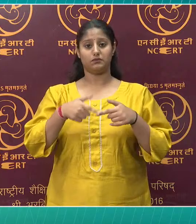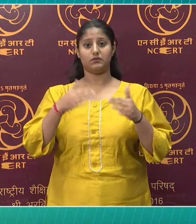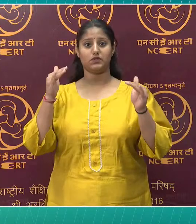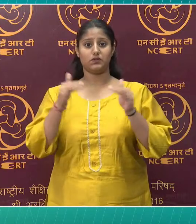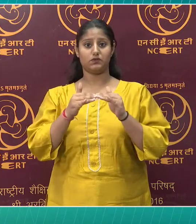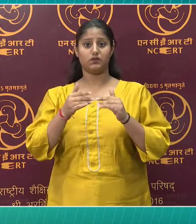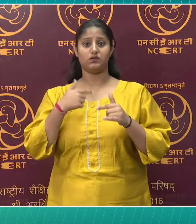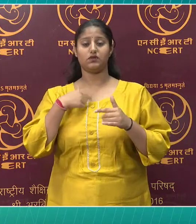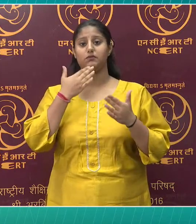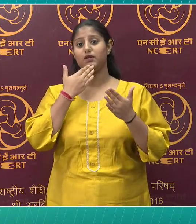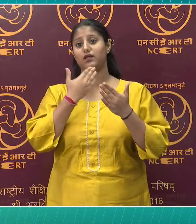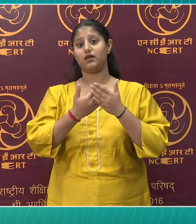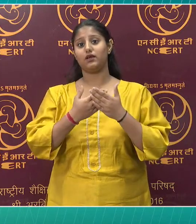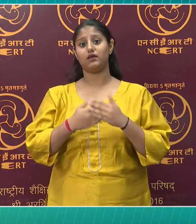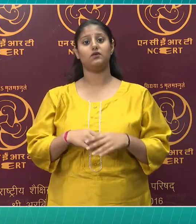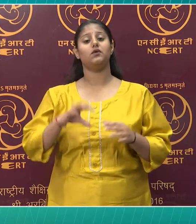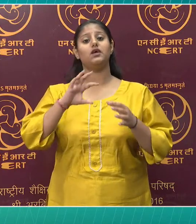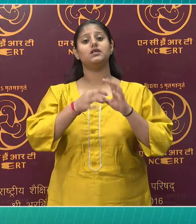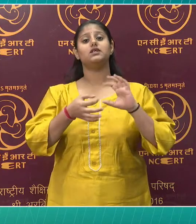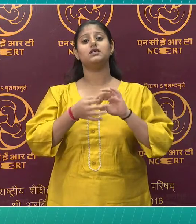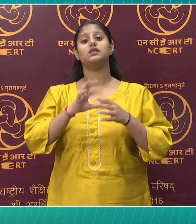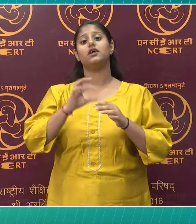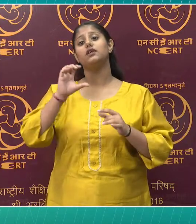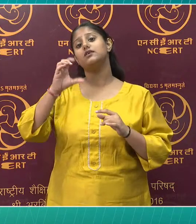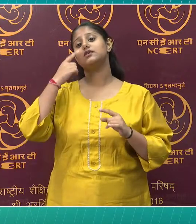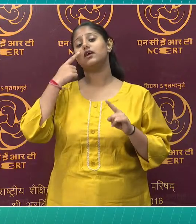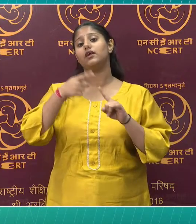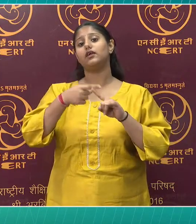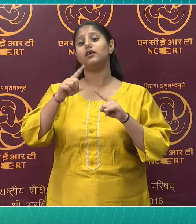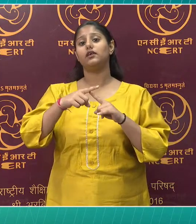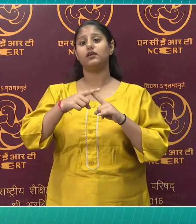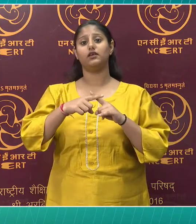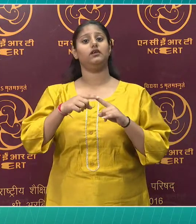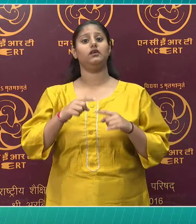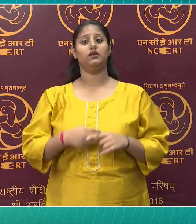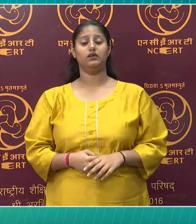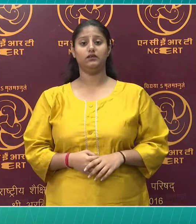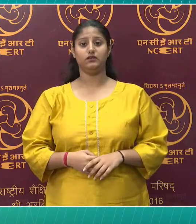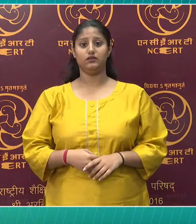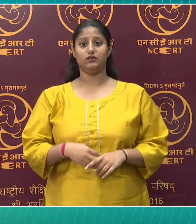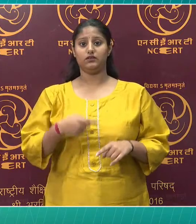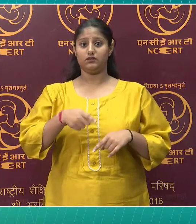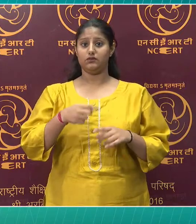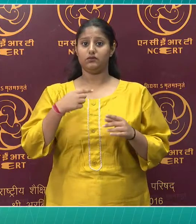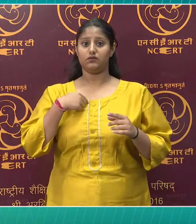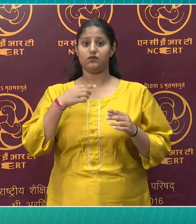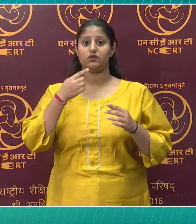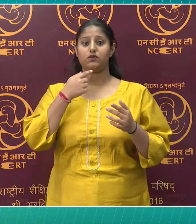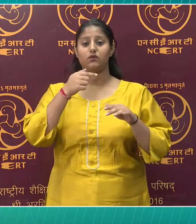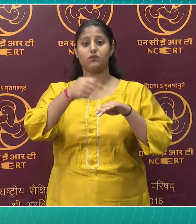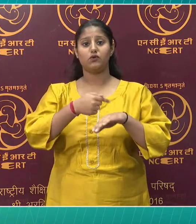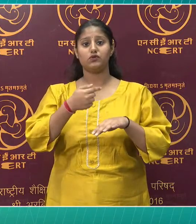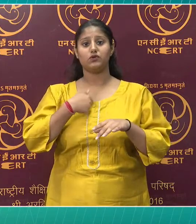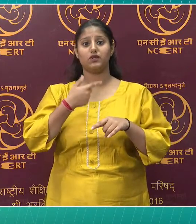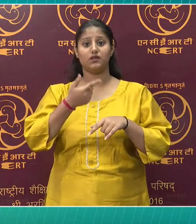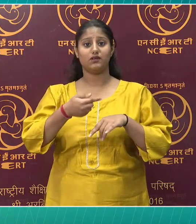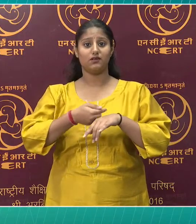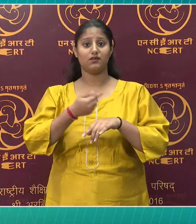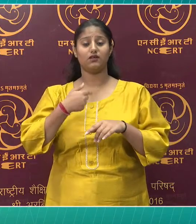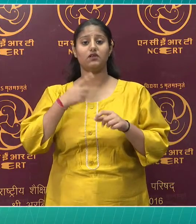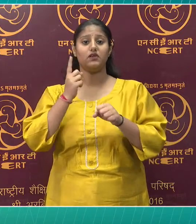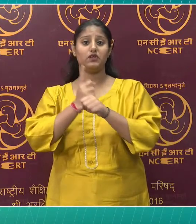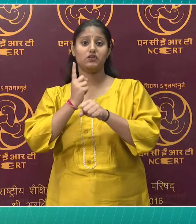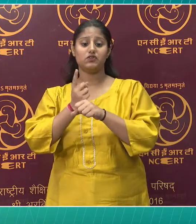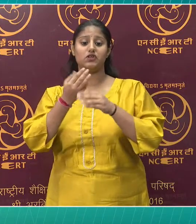I would like to thank NCERT, CIET, particularly for this opportunity to interact with the teachers